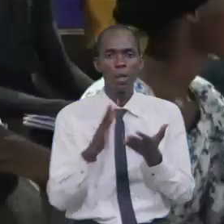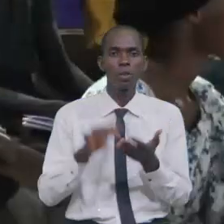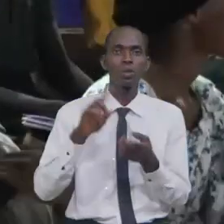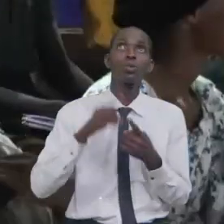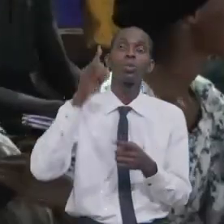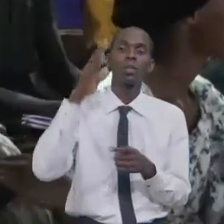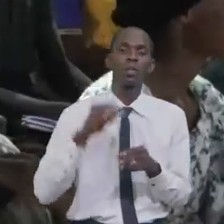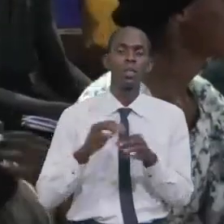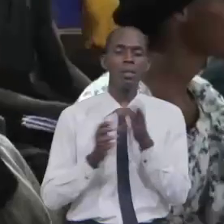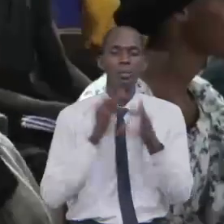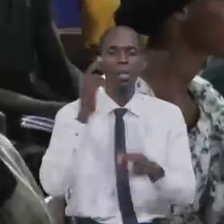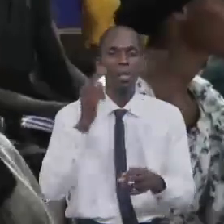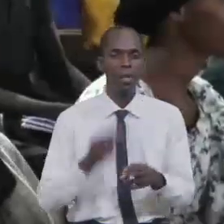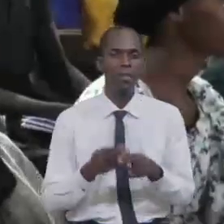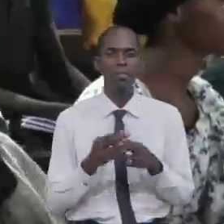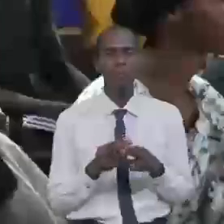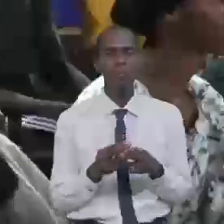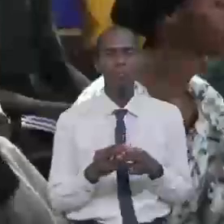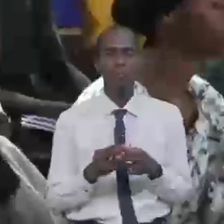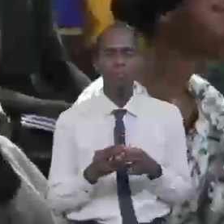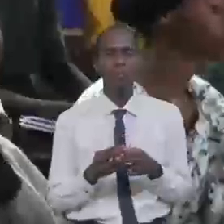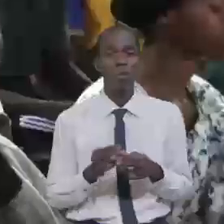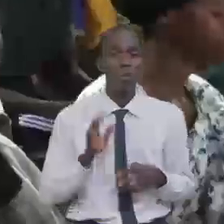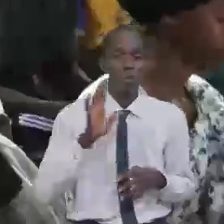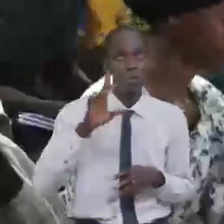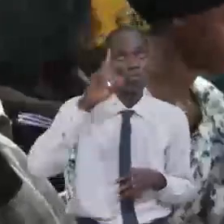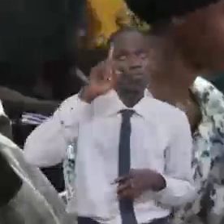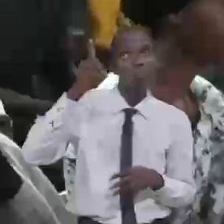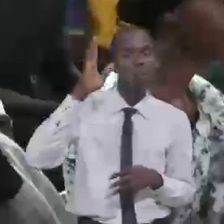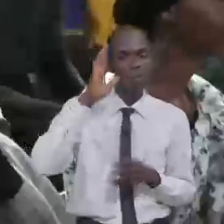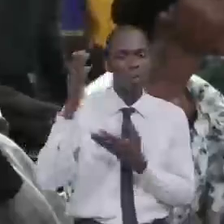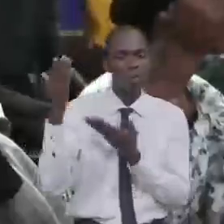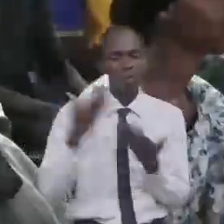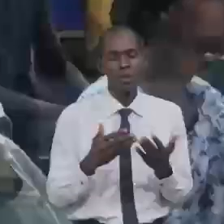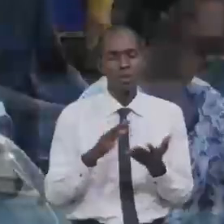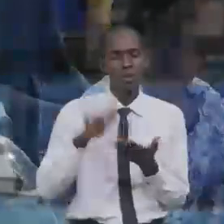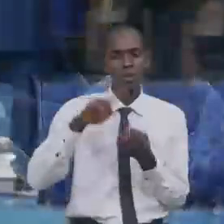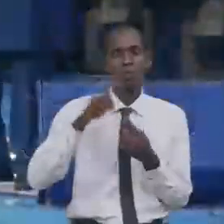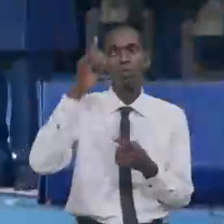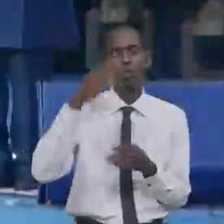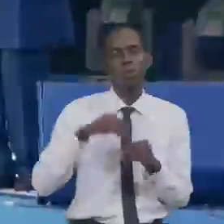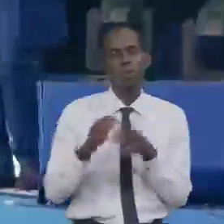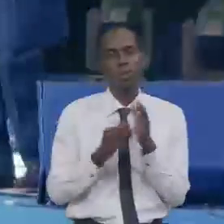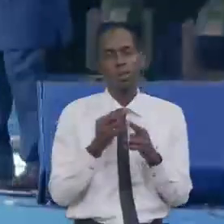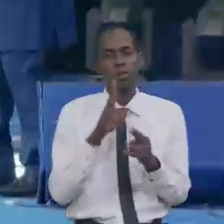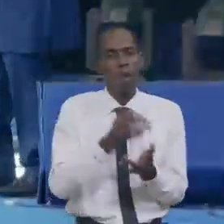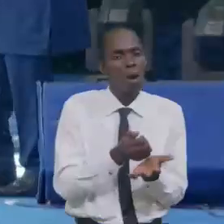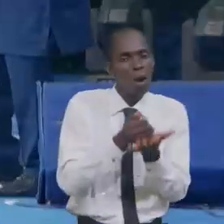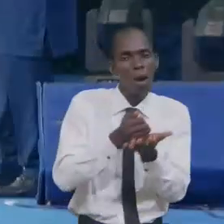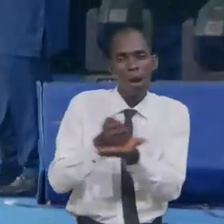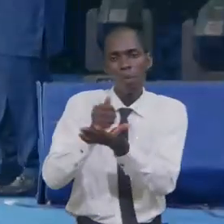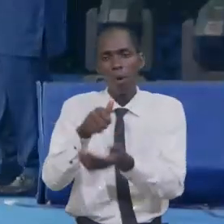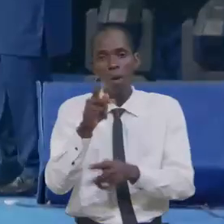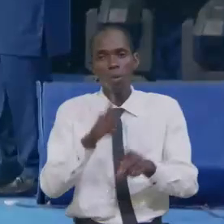Jesus' name. Your inventions will bring glory to God. Your helping other people will bring glory to God.